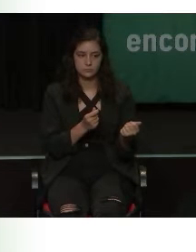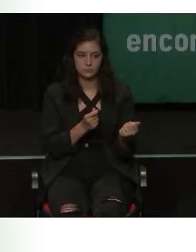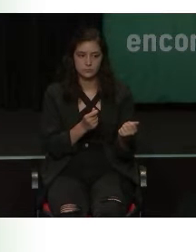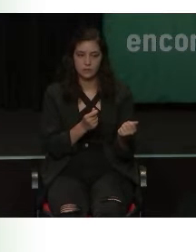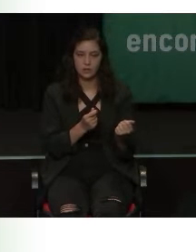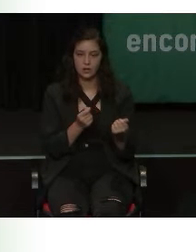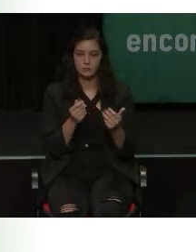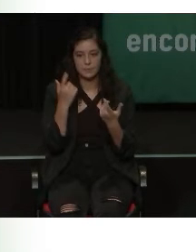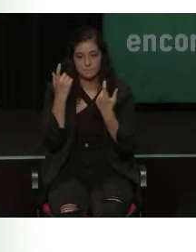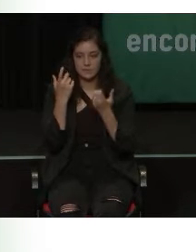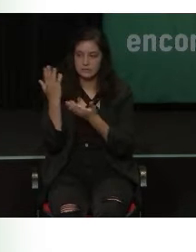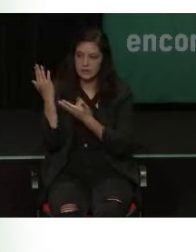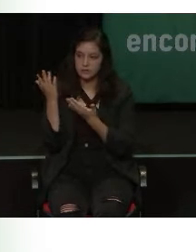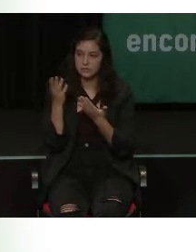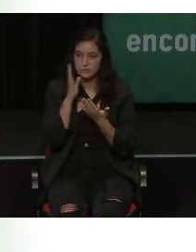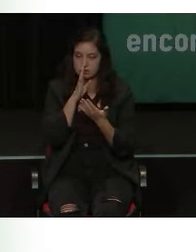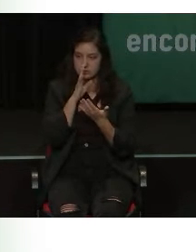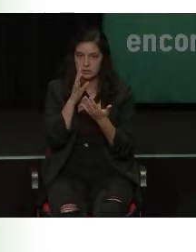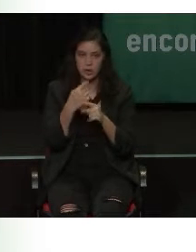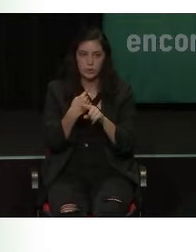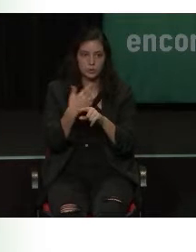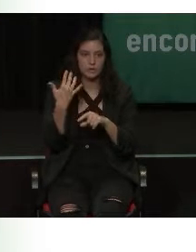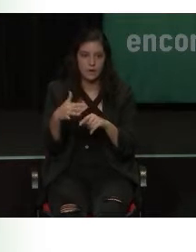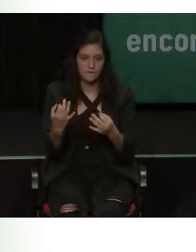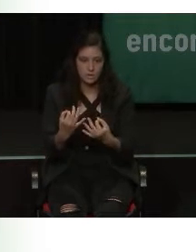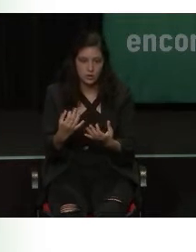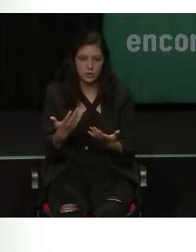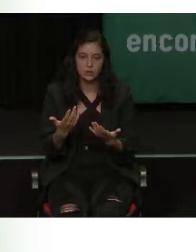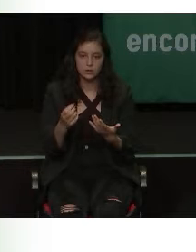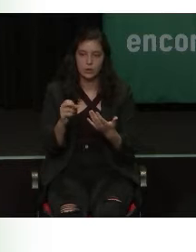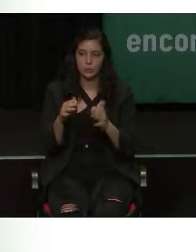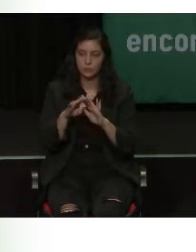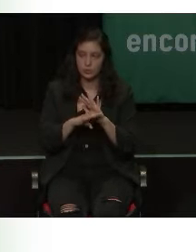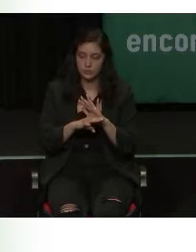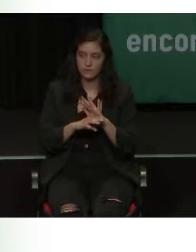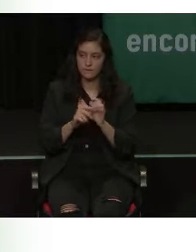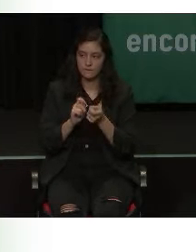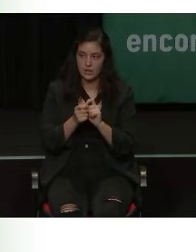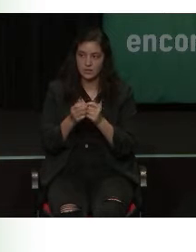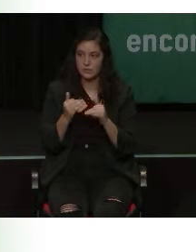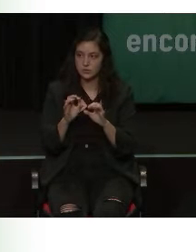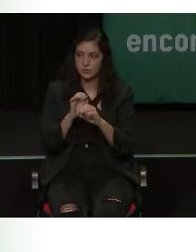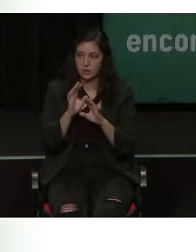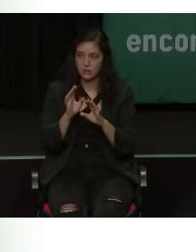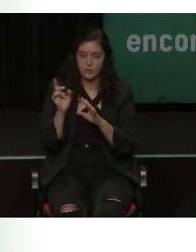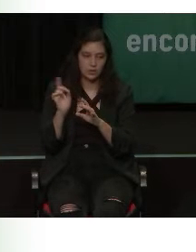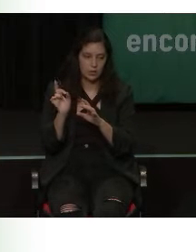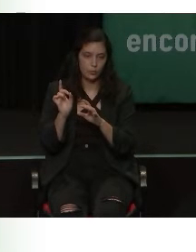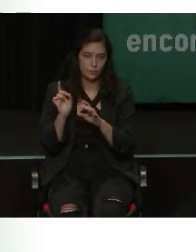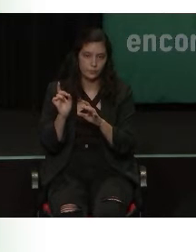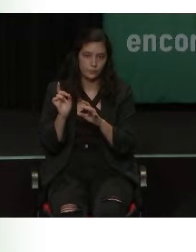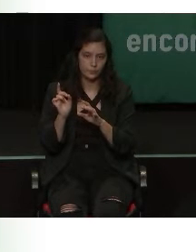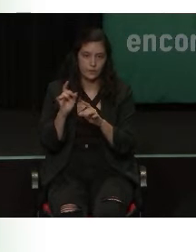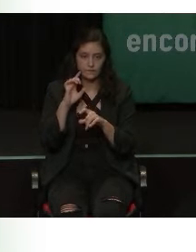an outcome, a result that made us think, did we do something wrong in programming the variables?